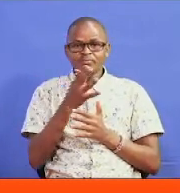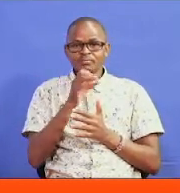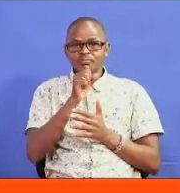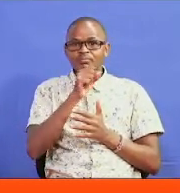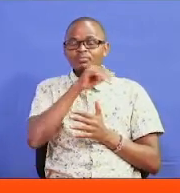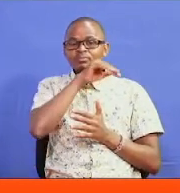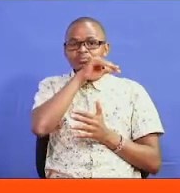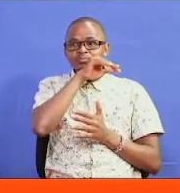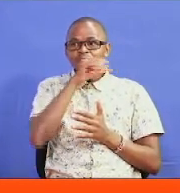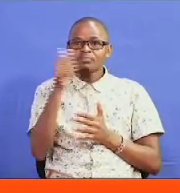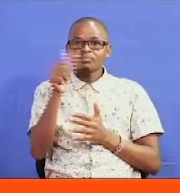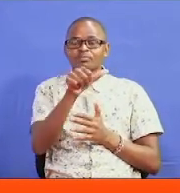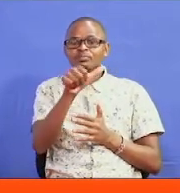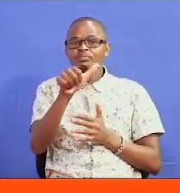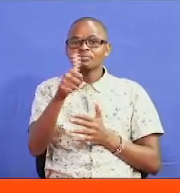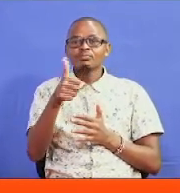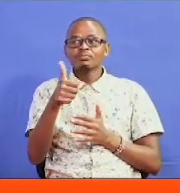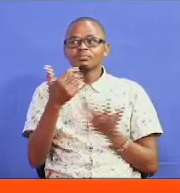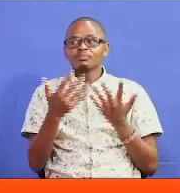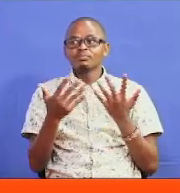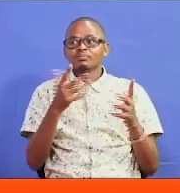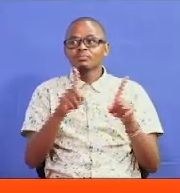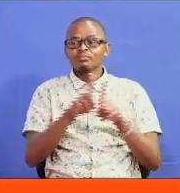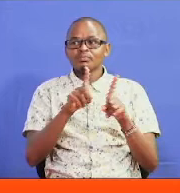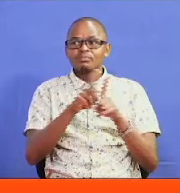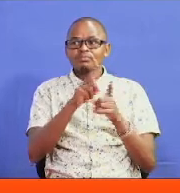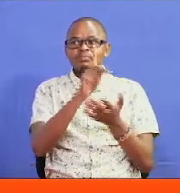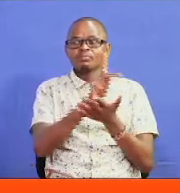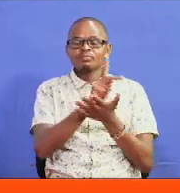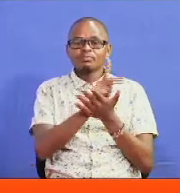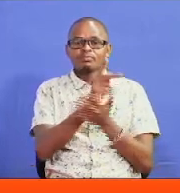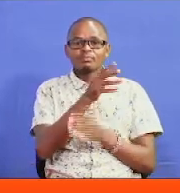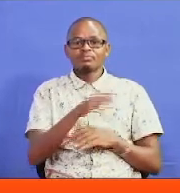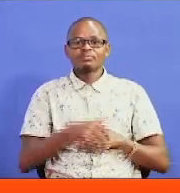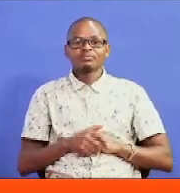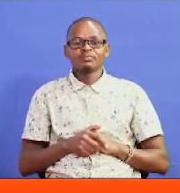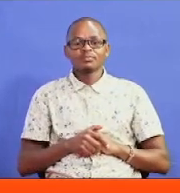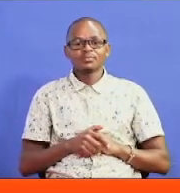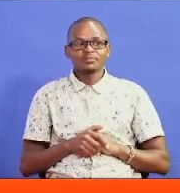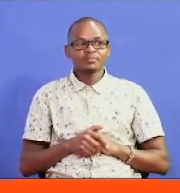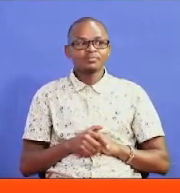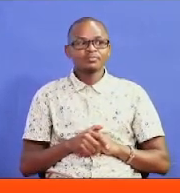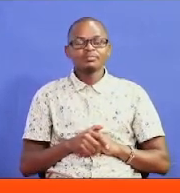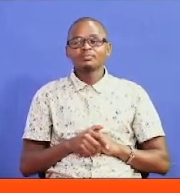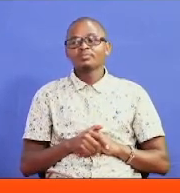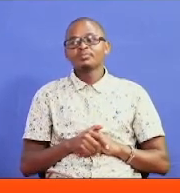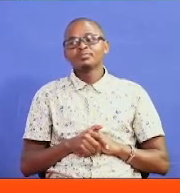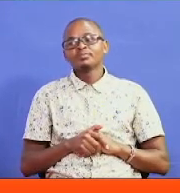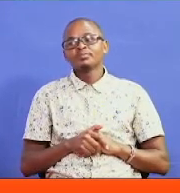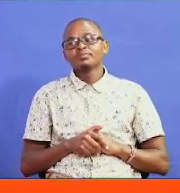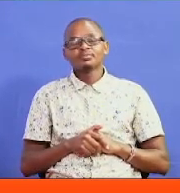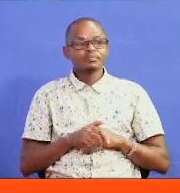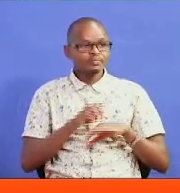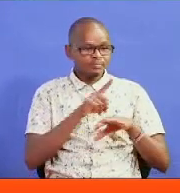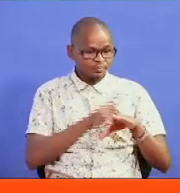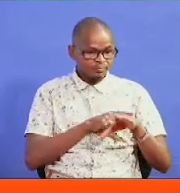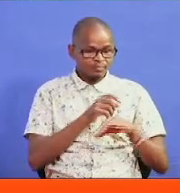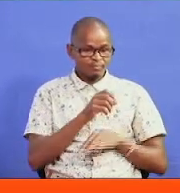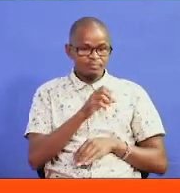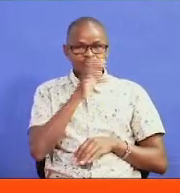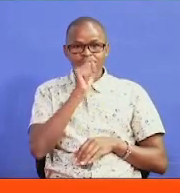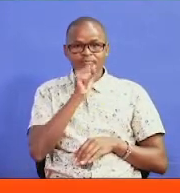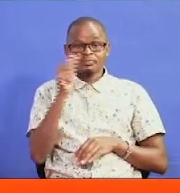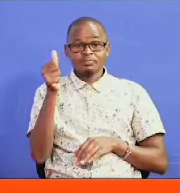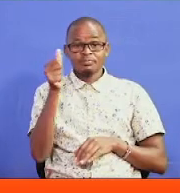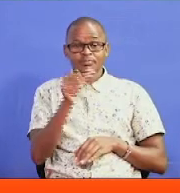a dog or any other animal, should you also preserve this to also go to the store? Okay, so once you are bitten